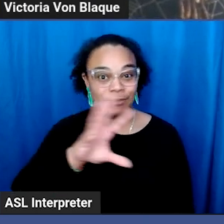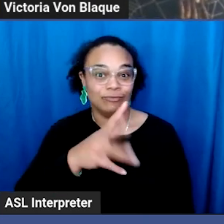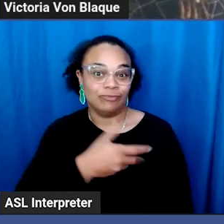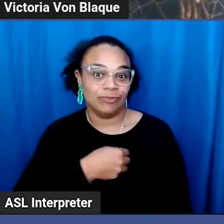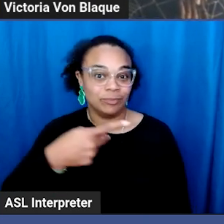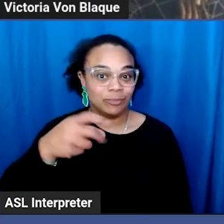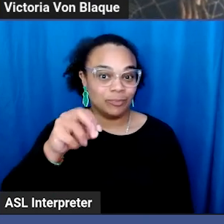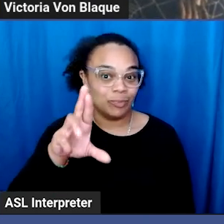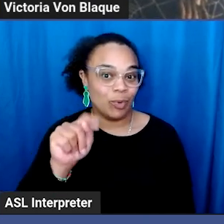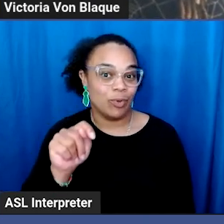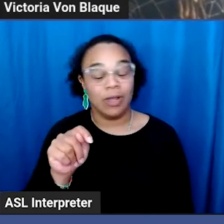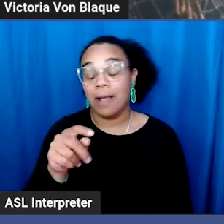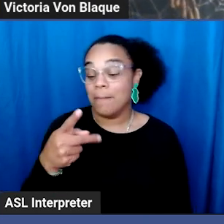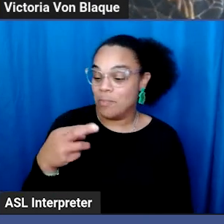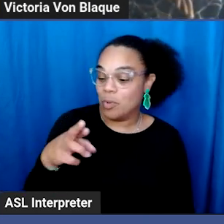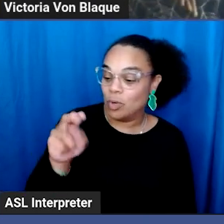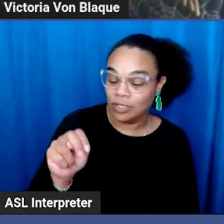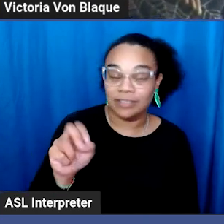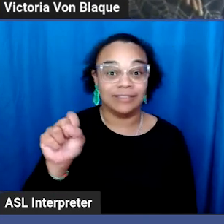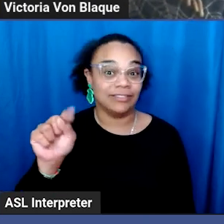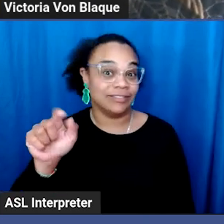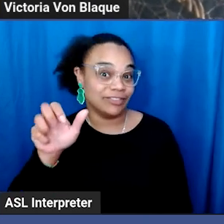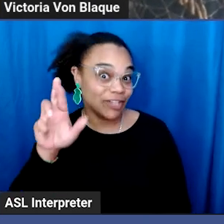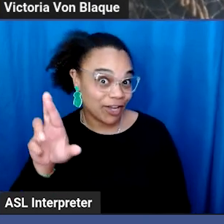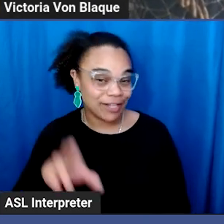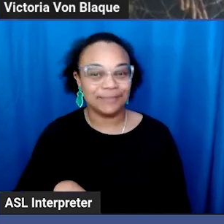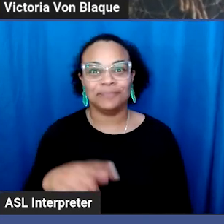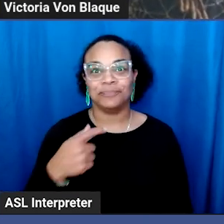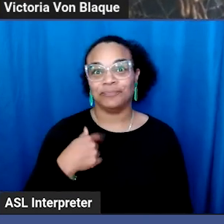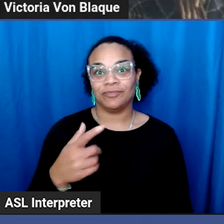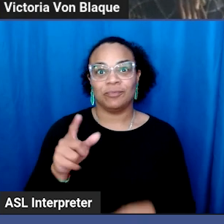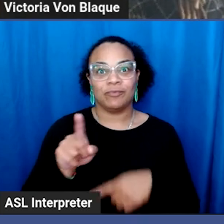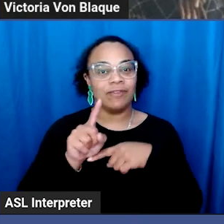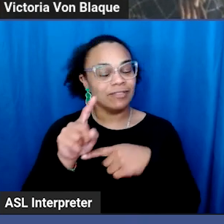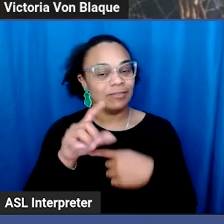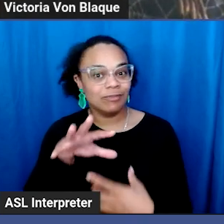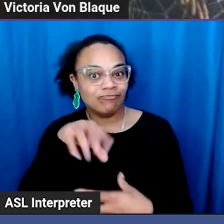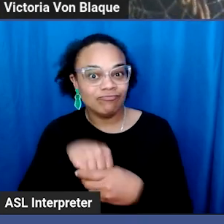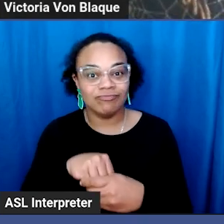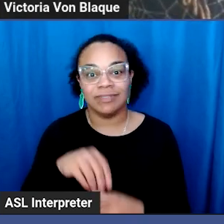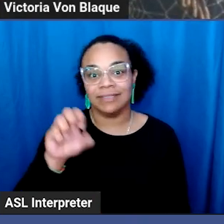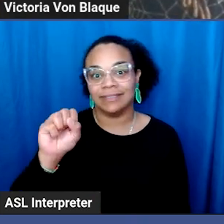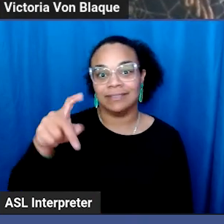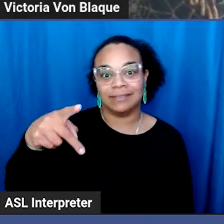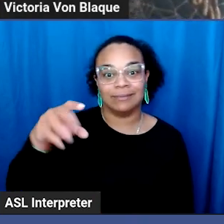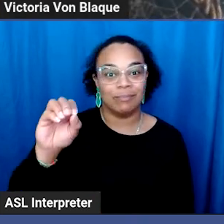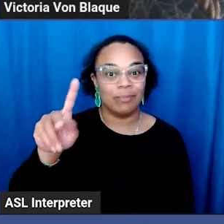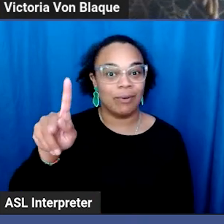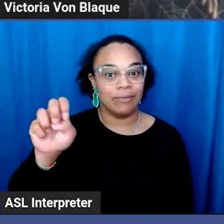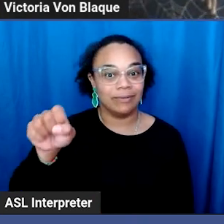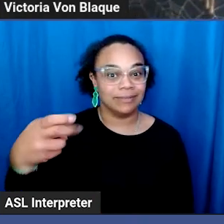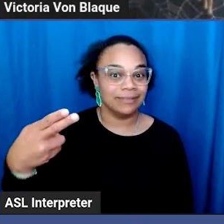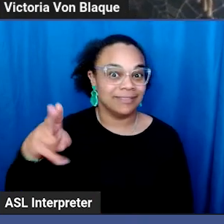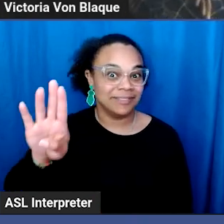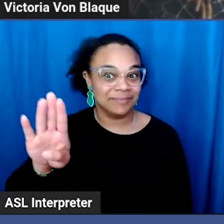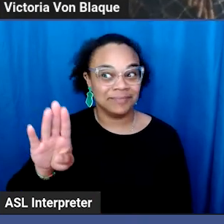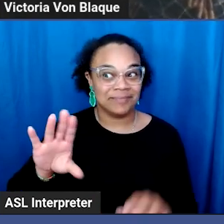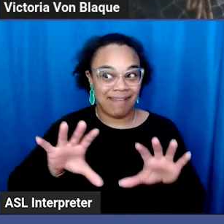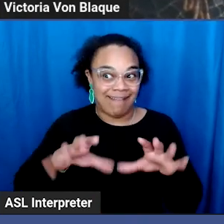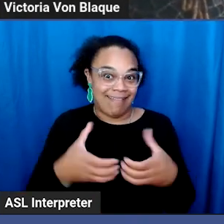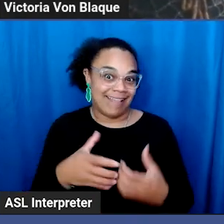and I have the privilege to be a part of the Spokes Hub class